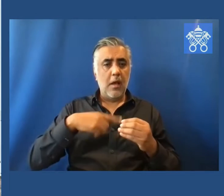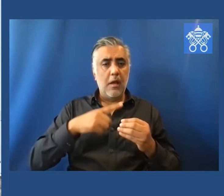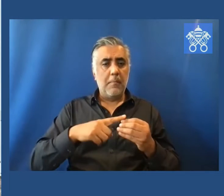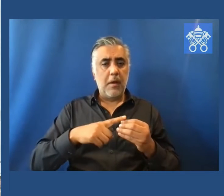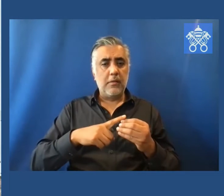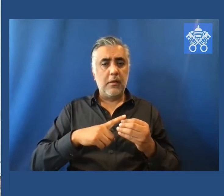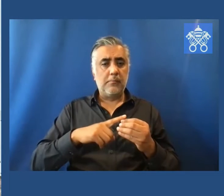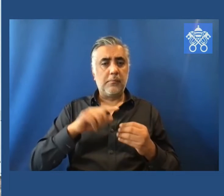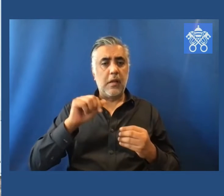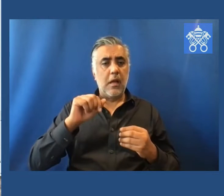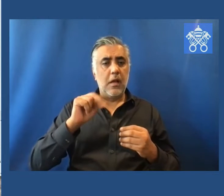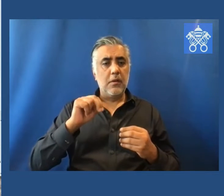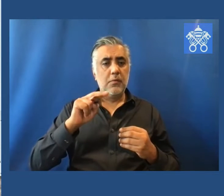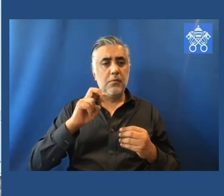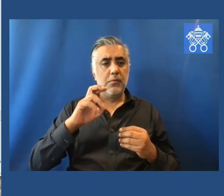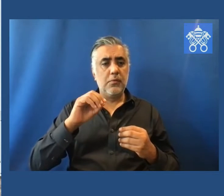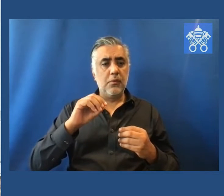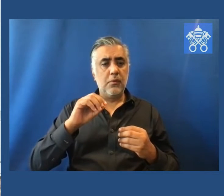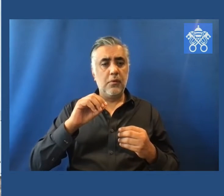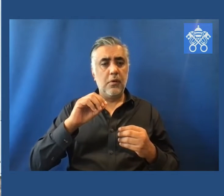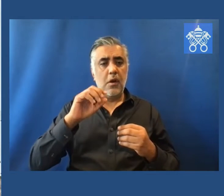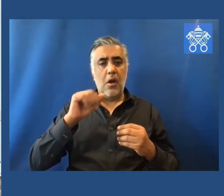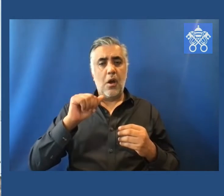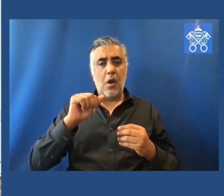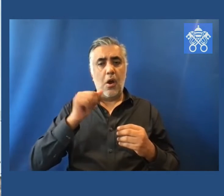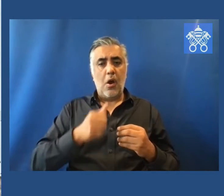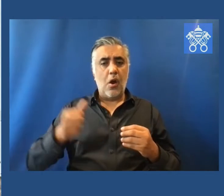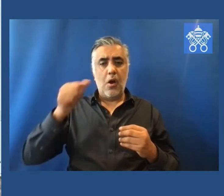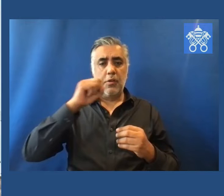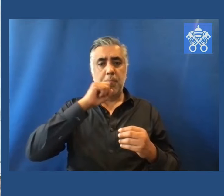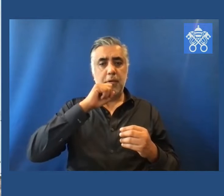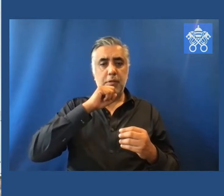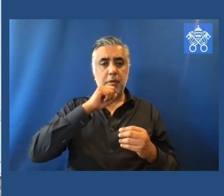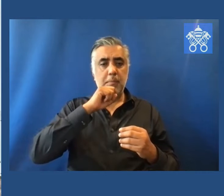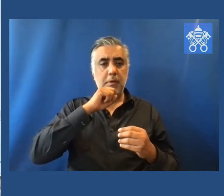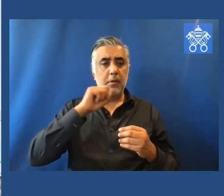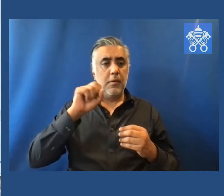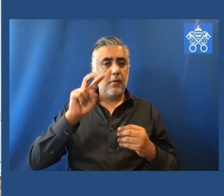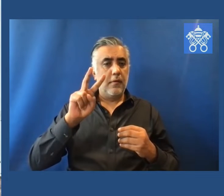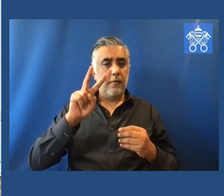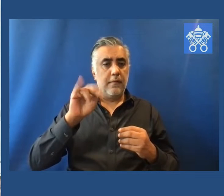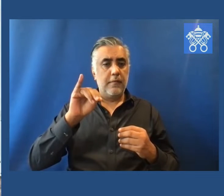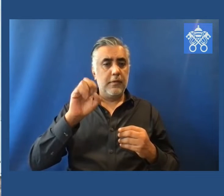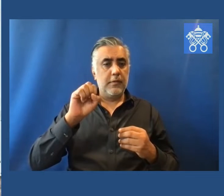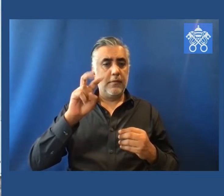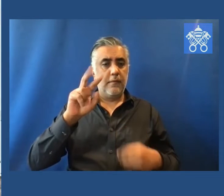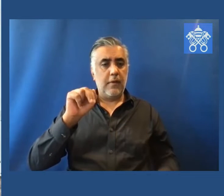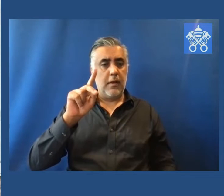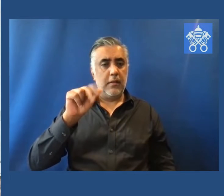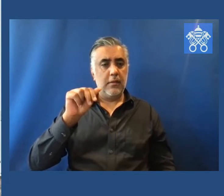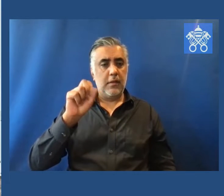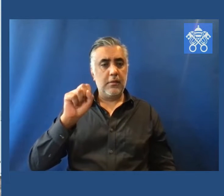I also think about the Apostolic Nuncio, who was just made Apostolic Nuncio, Archbishop